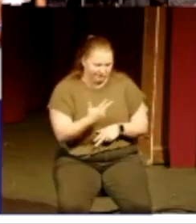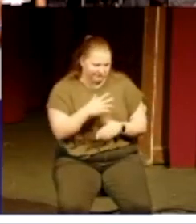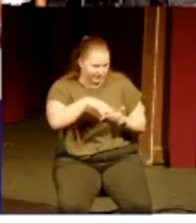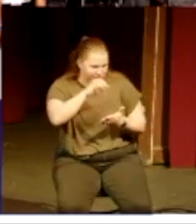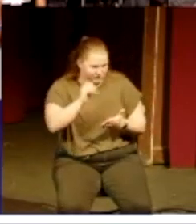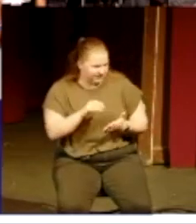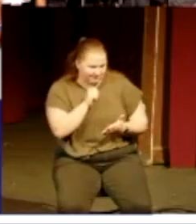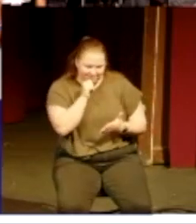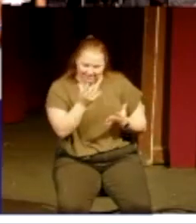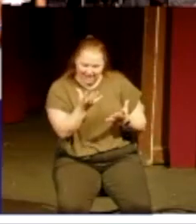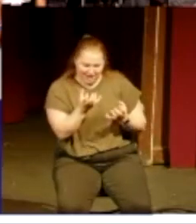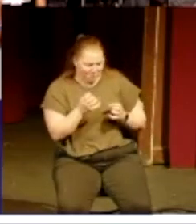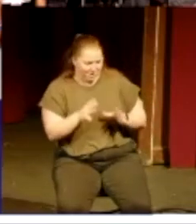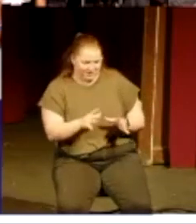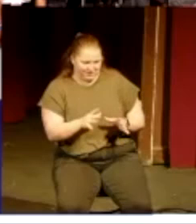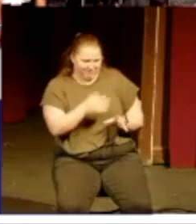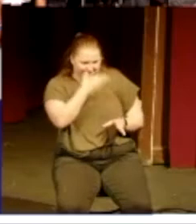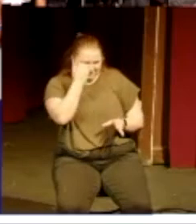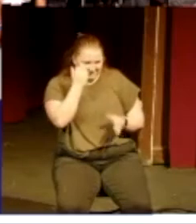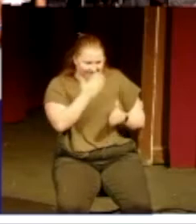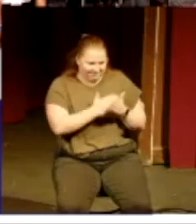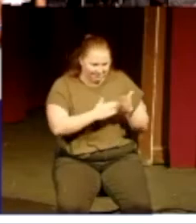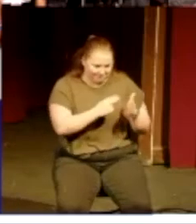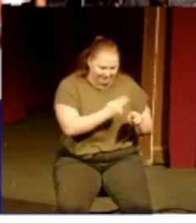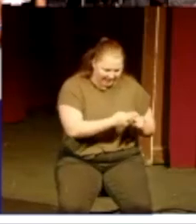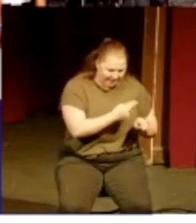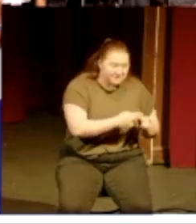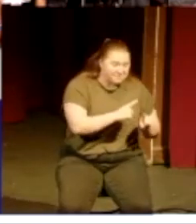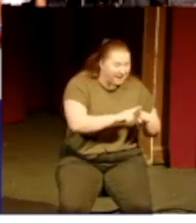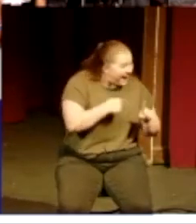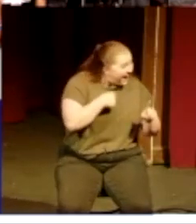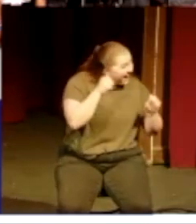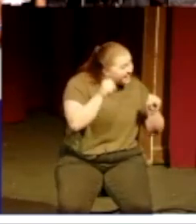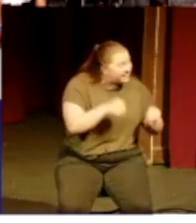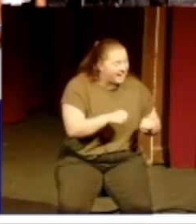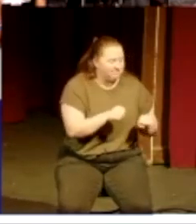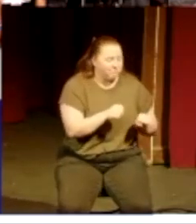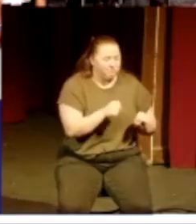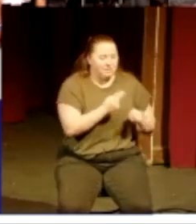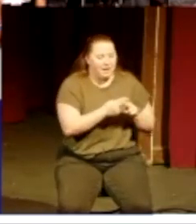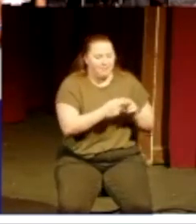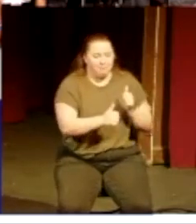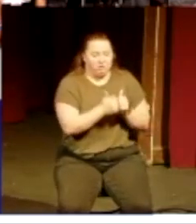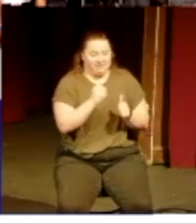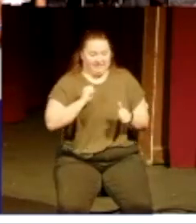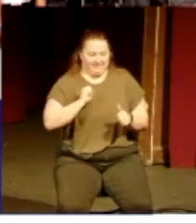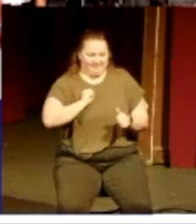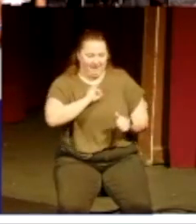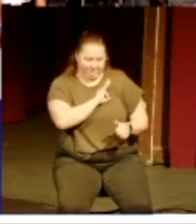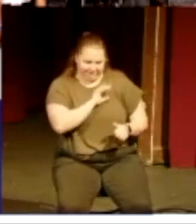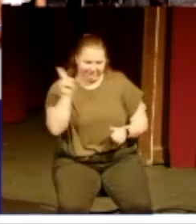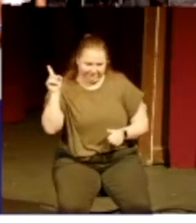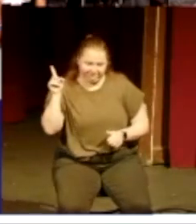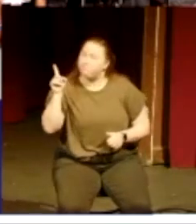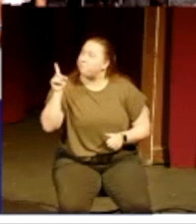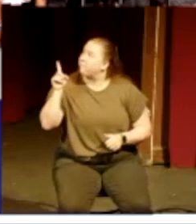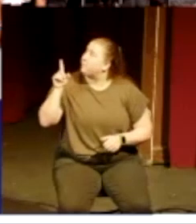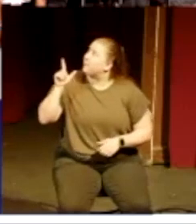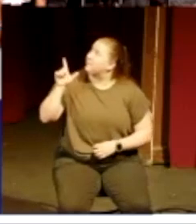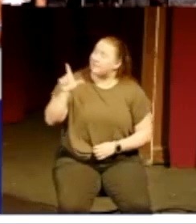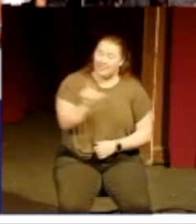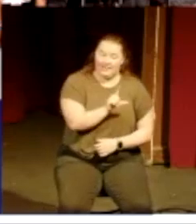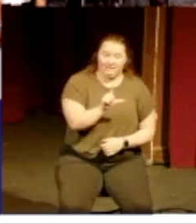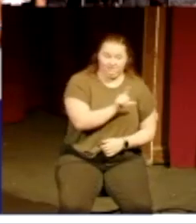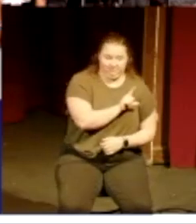because I'd end up forgetting some. But I can name all of our staff members, and I want to. On the far left, finding his